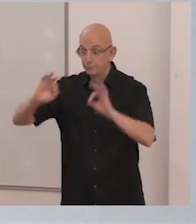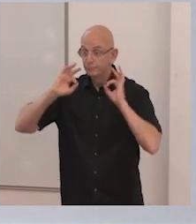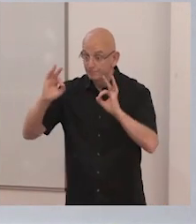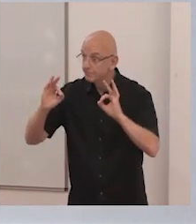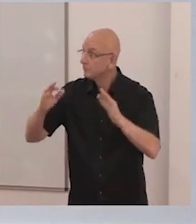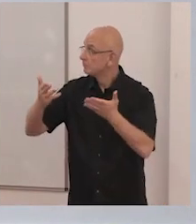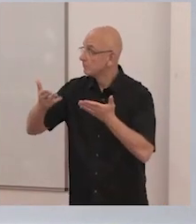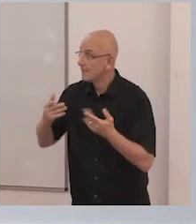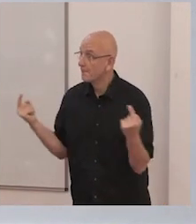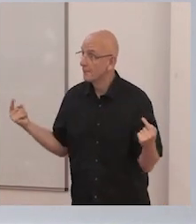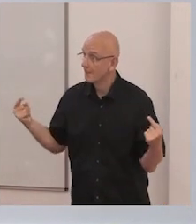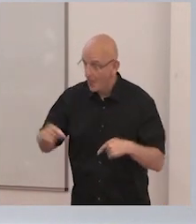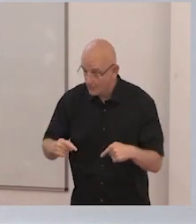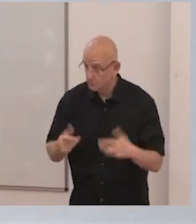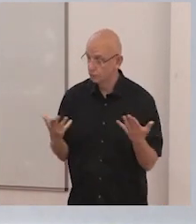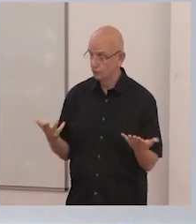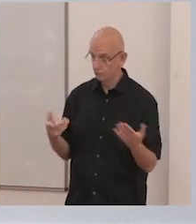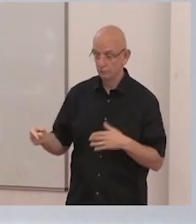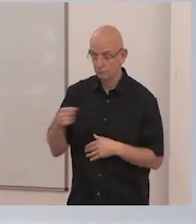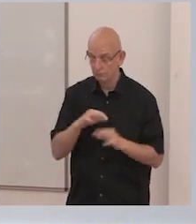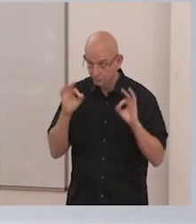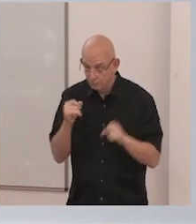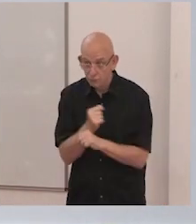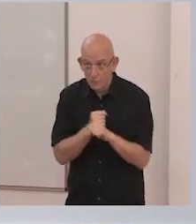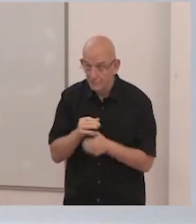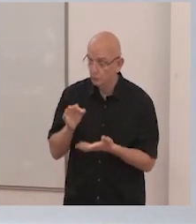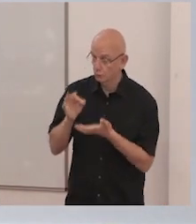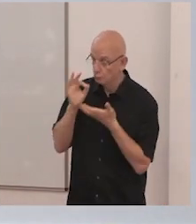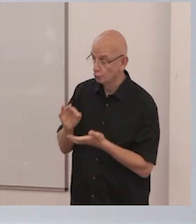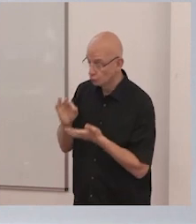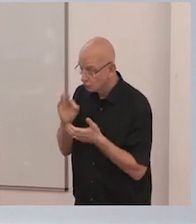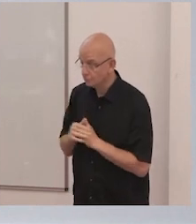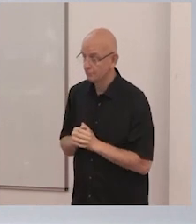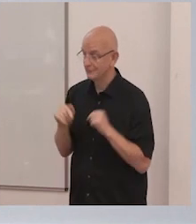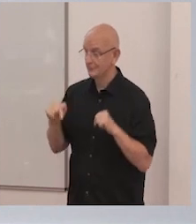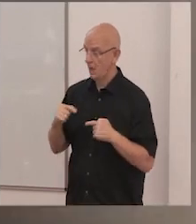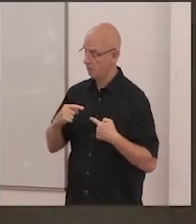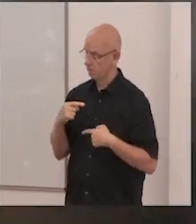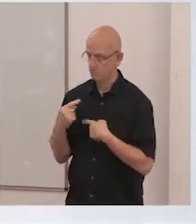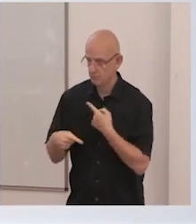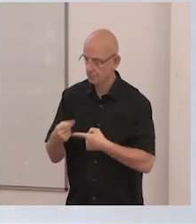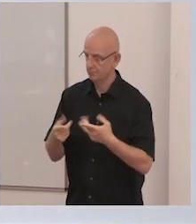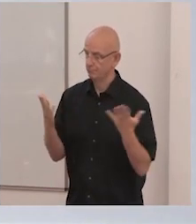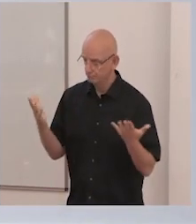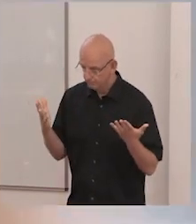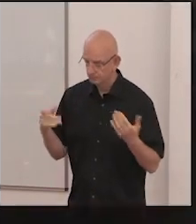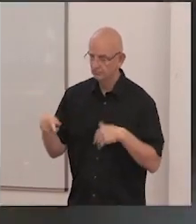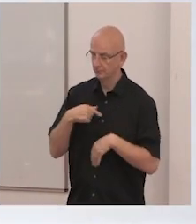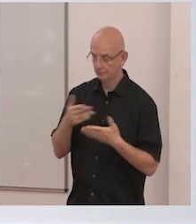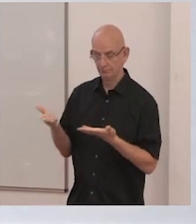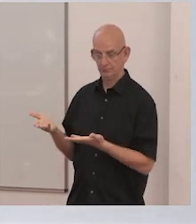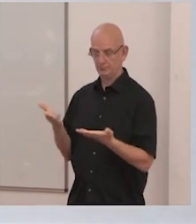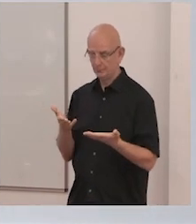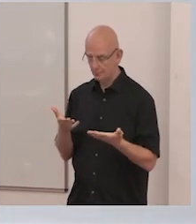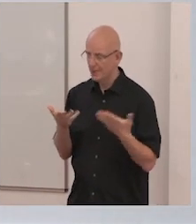I'm going to start by introducing our first speaker, Dr. Brona Byrne, who's a senior lecturer in social policy and co-director of the Centre